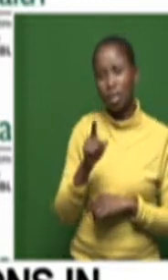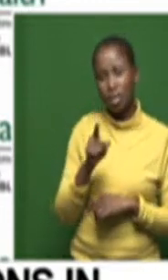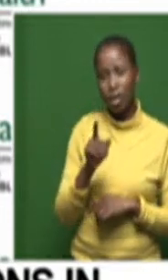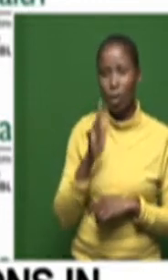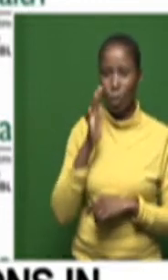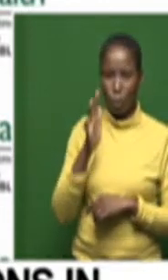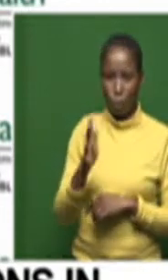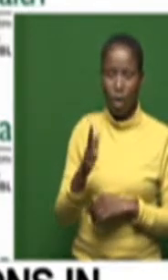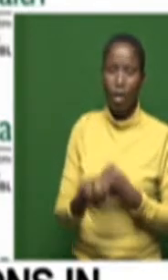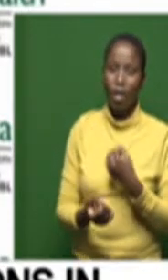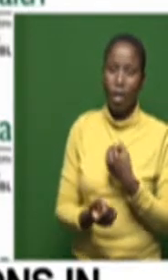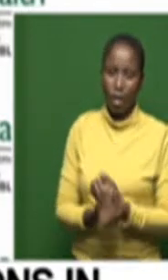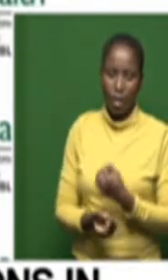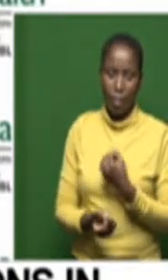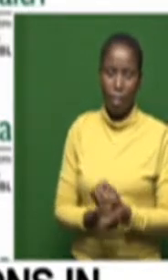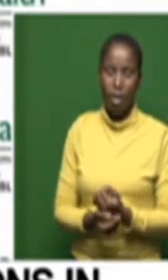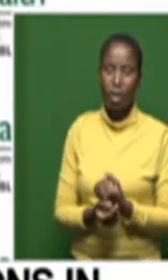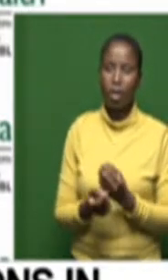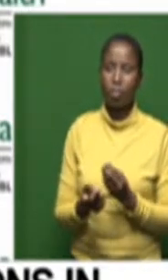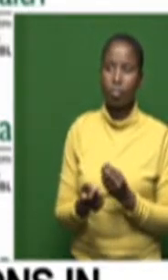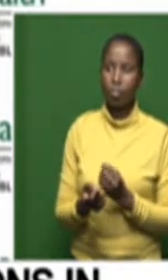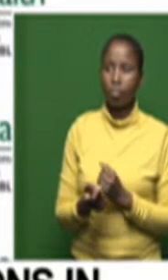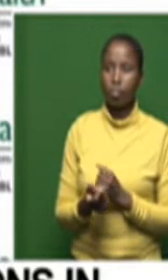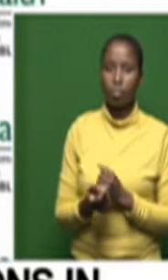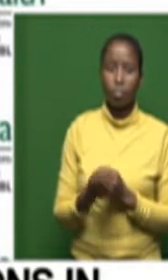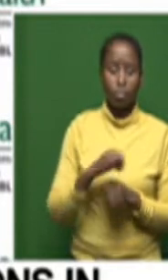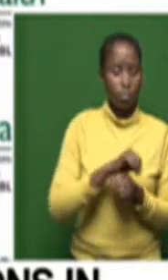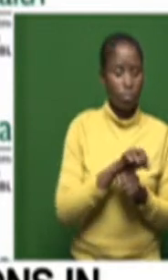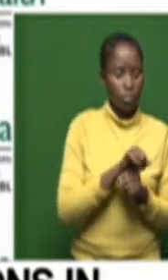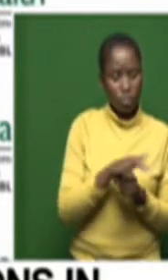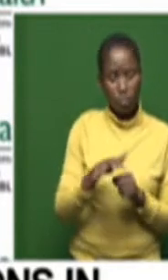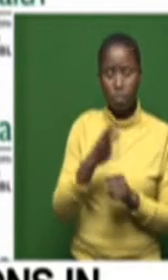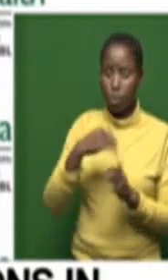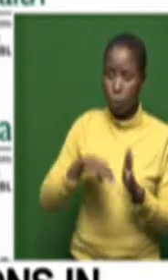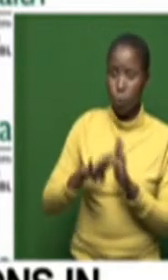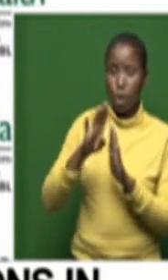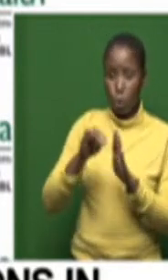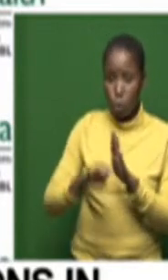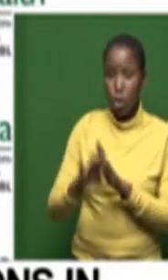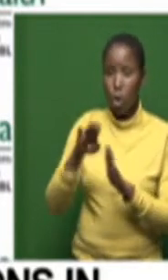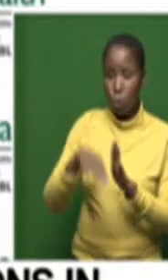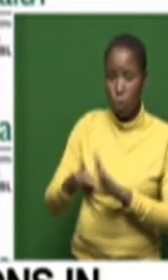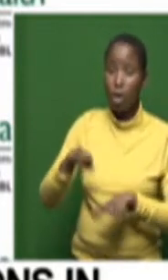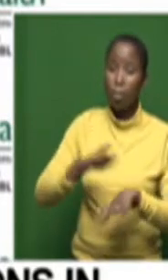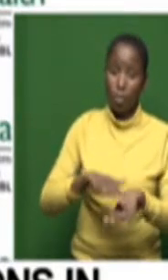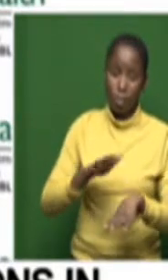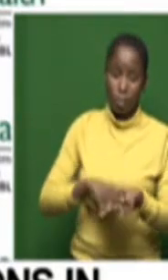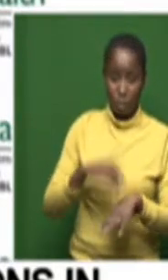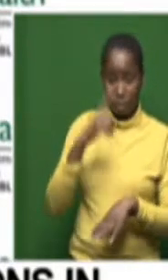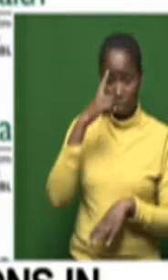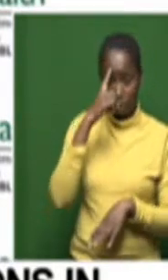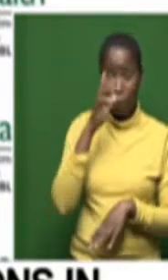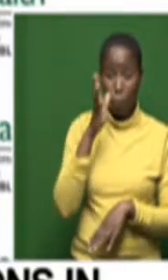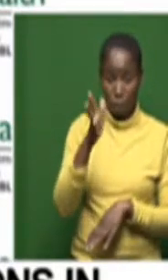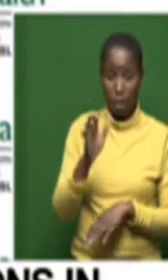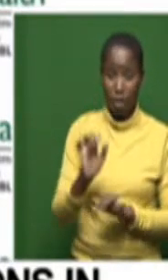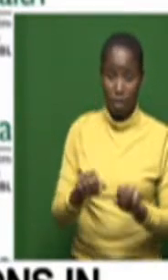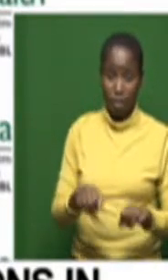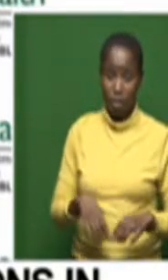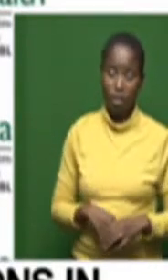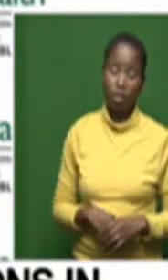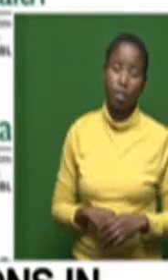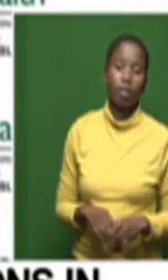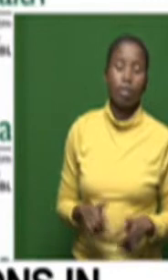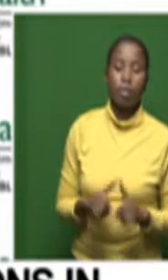time. There's going to be a number of waves. But what we are told is, and what seemed to be